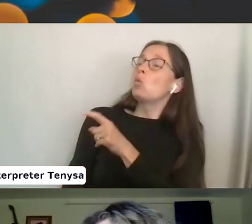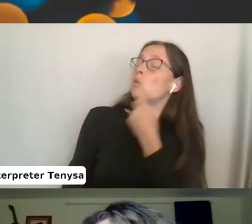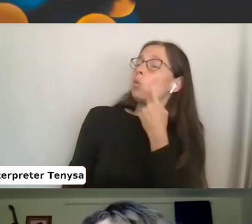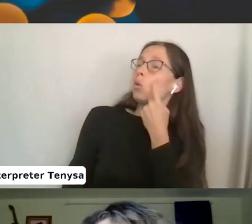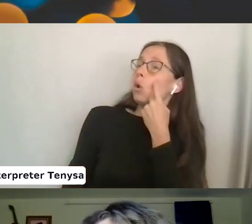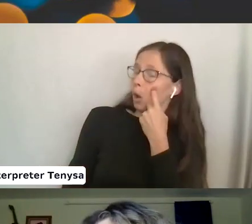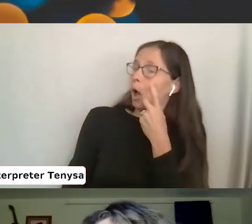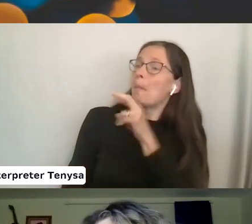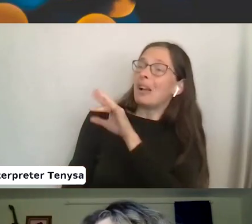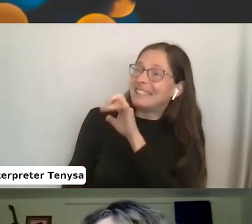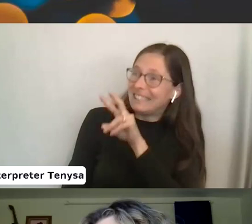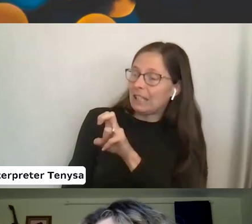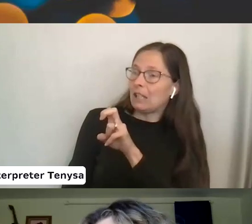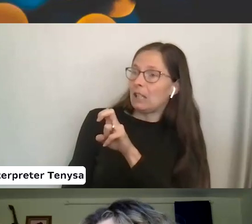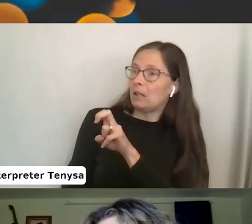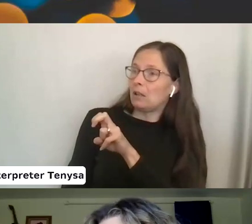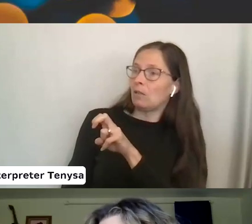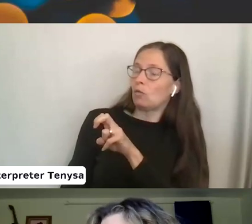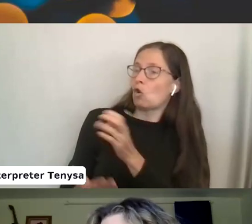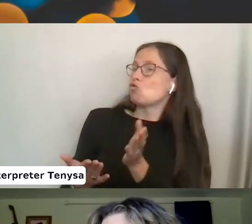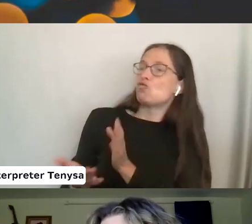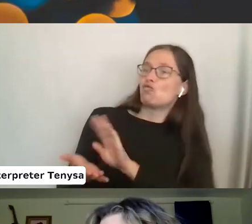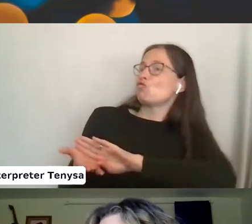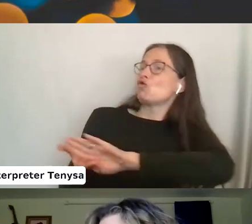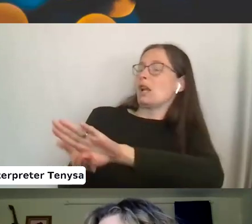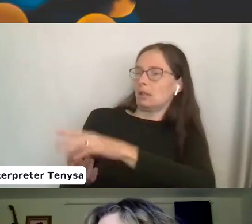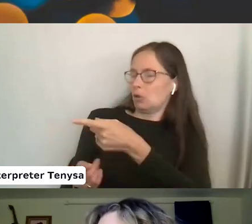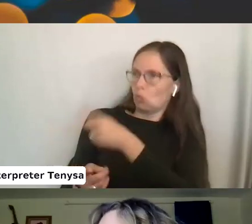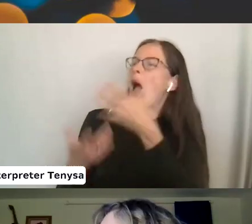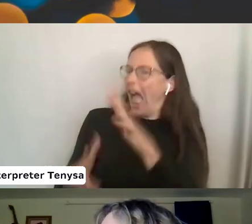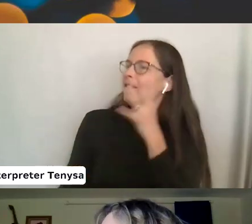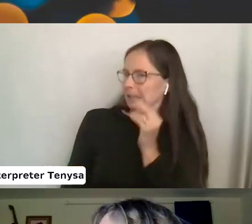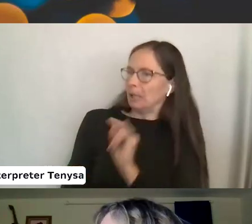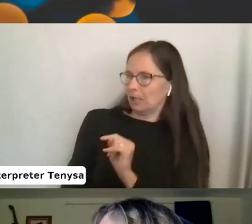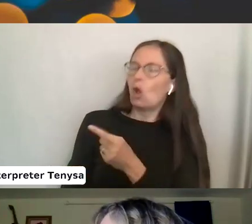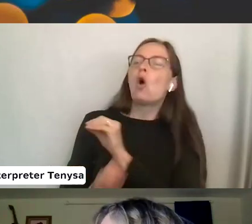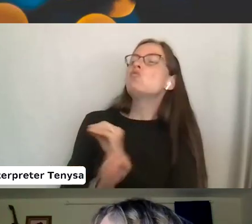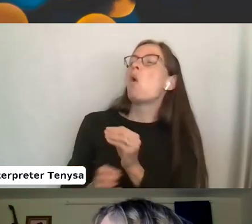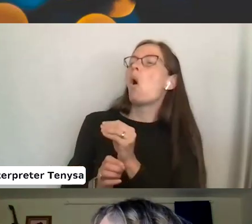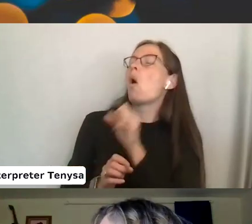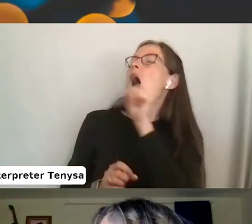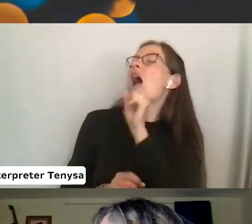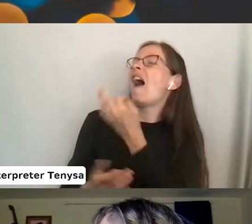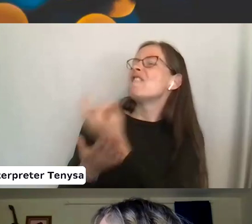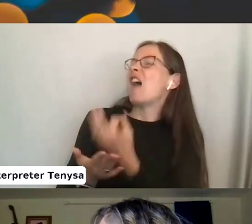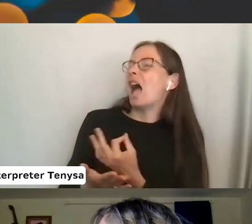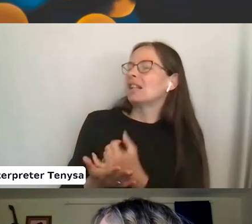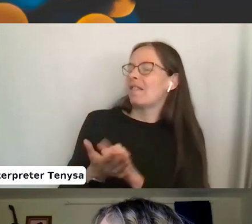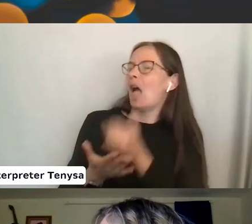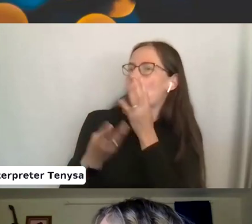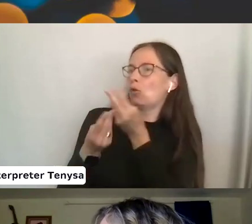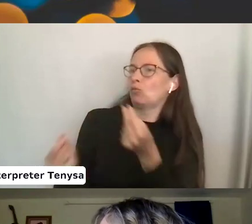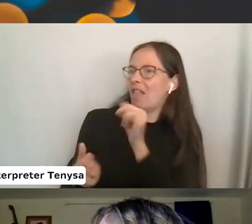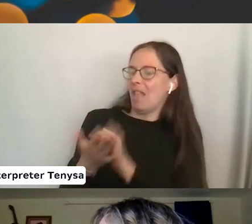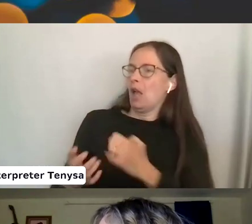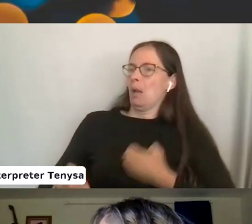experienced rejection. There is no amount of facting that is going to undo that emotional experience.